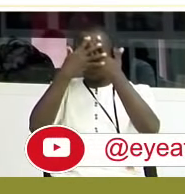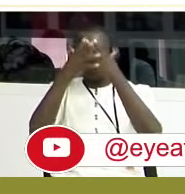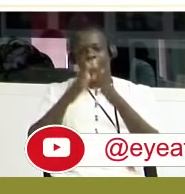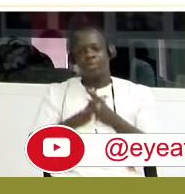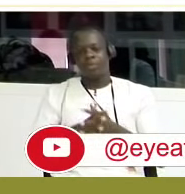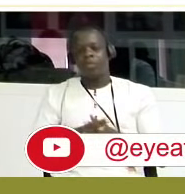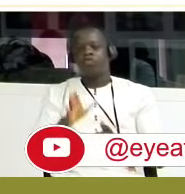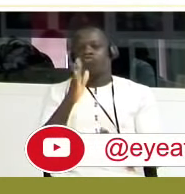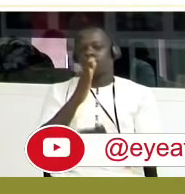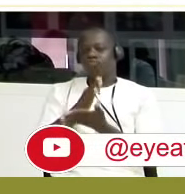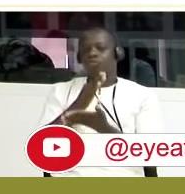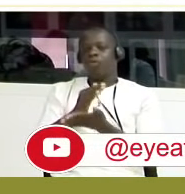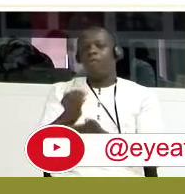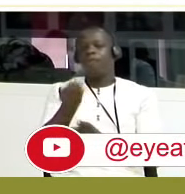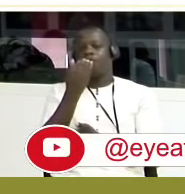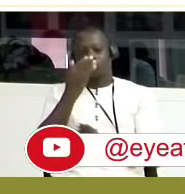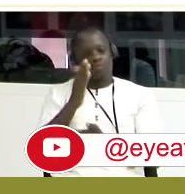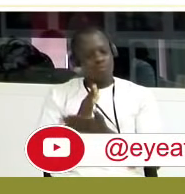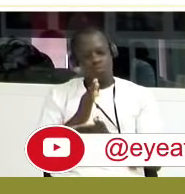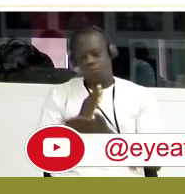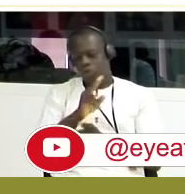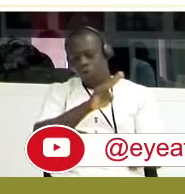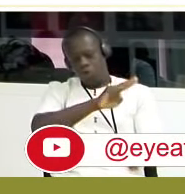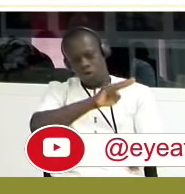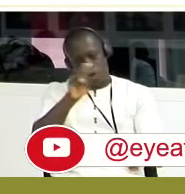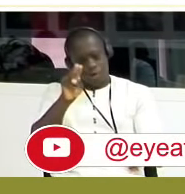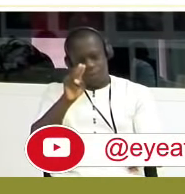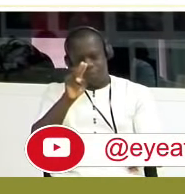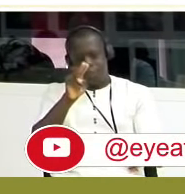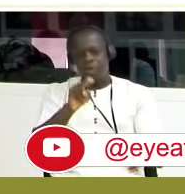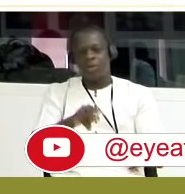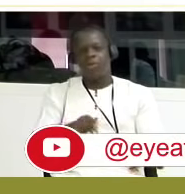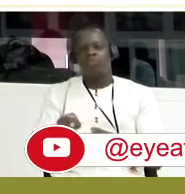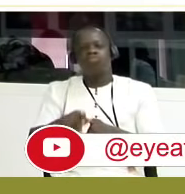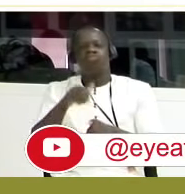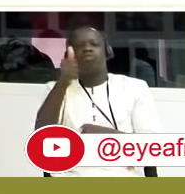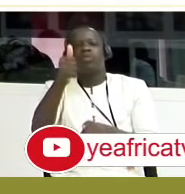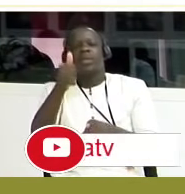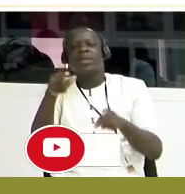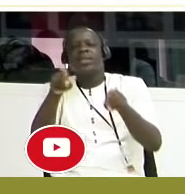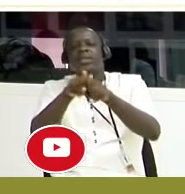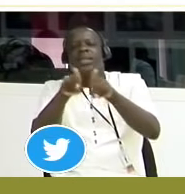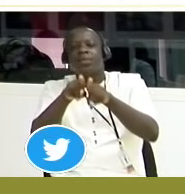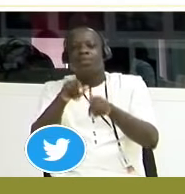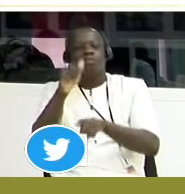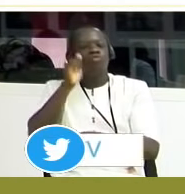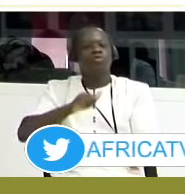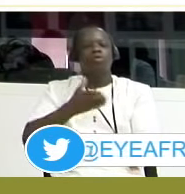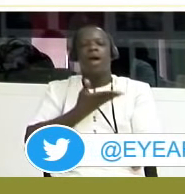course, the food was not as good as what we used to have at home.